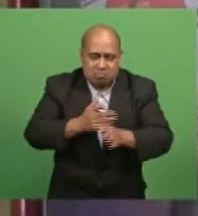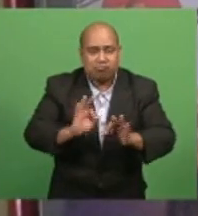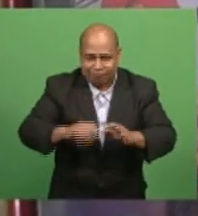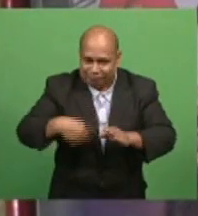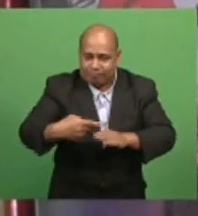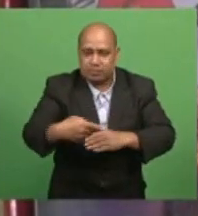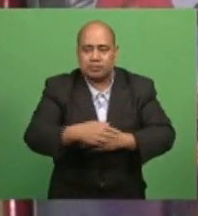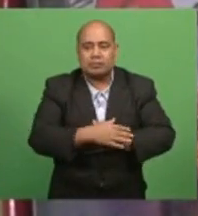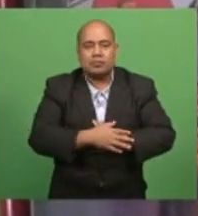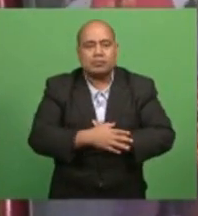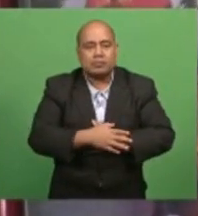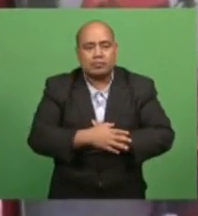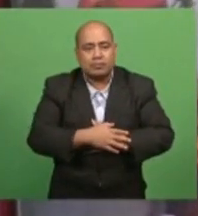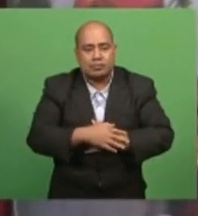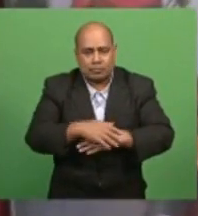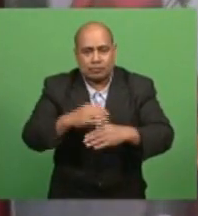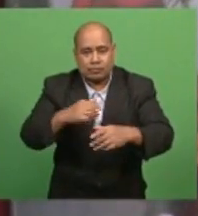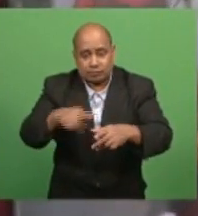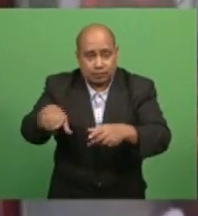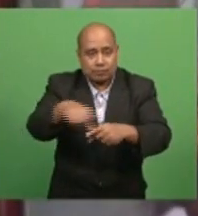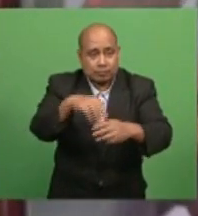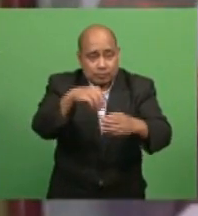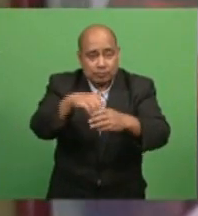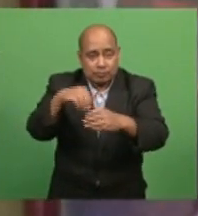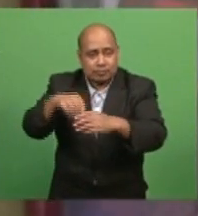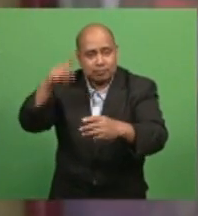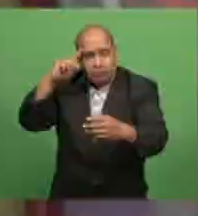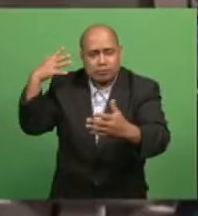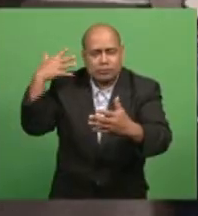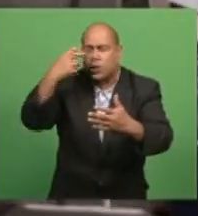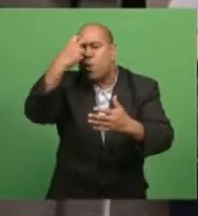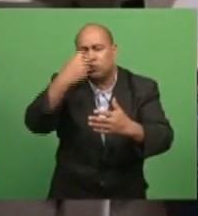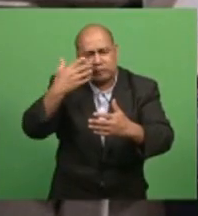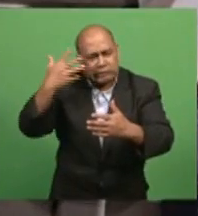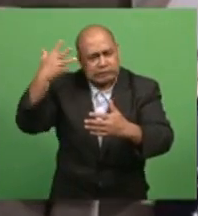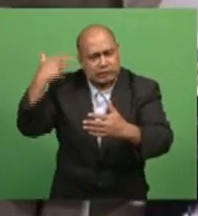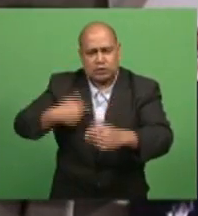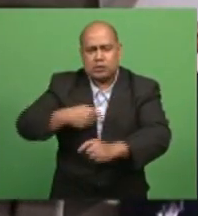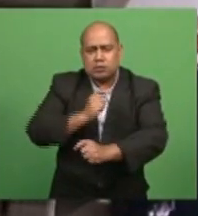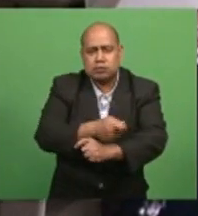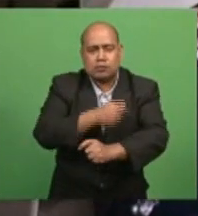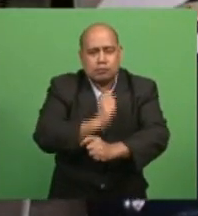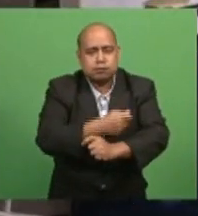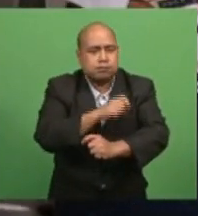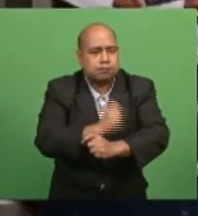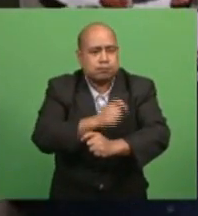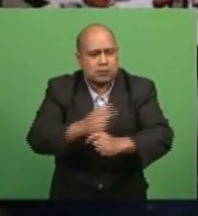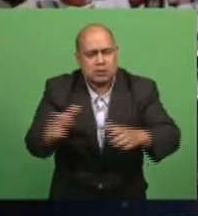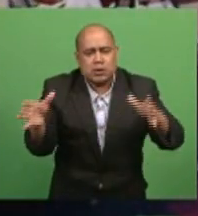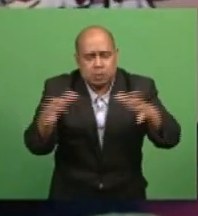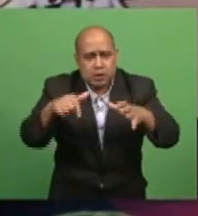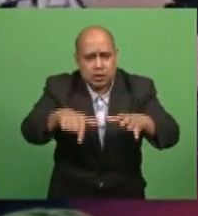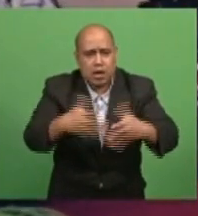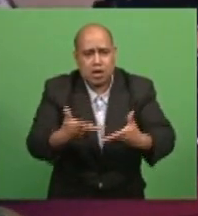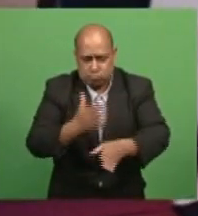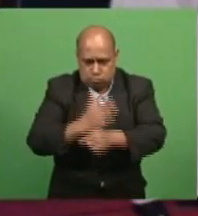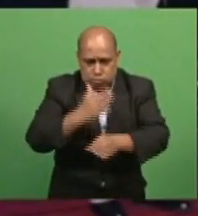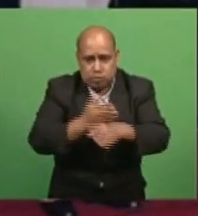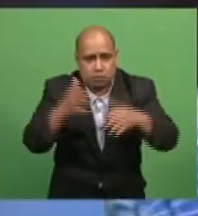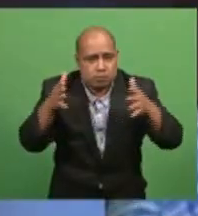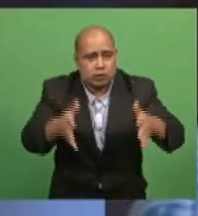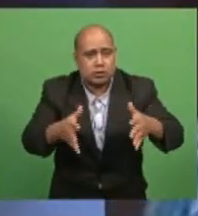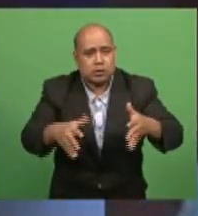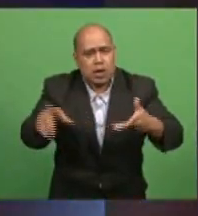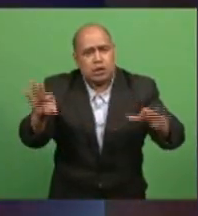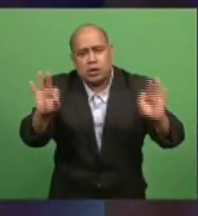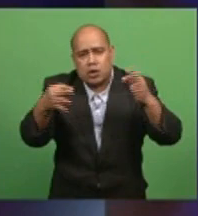longest running bands in Fiji, the Queen Tikis, and is currently working on an album he hopes to release soon.